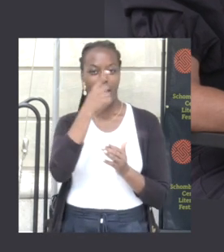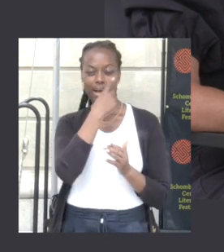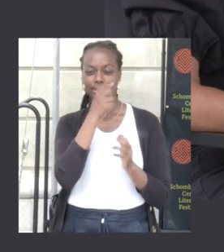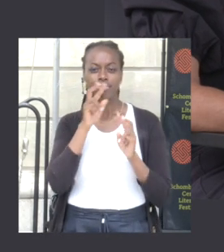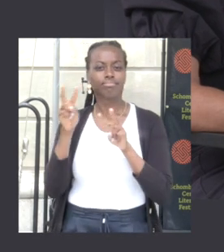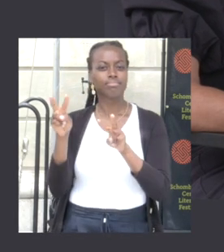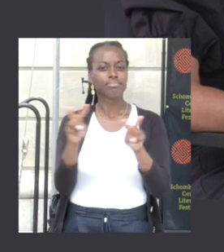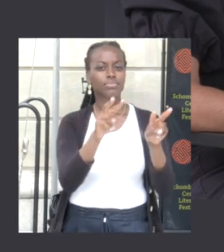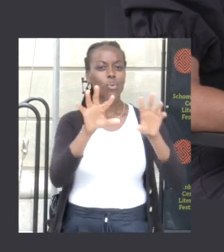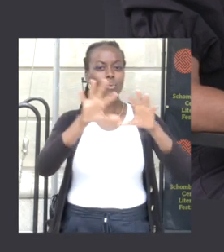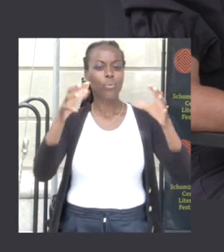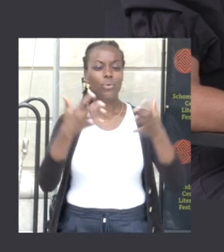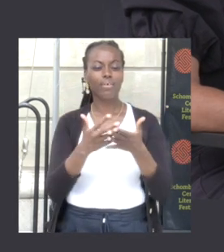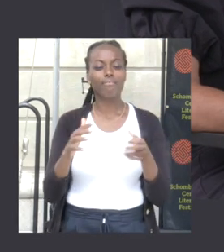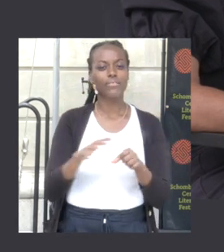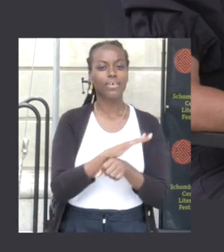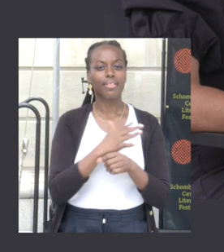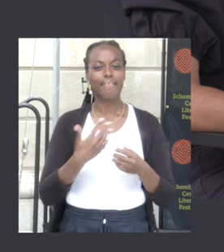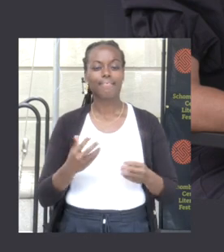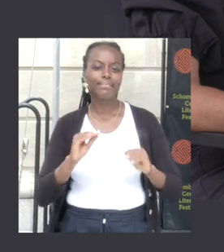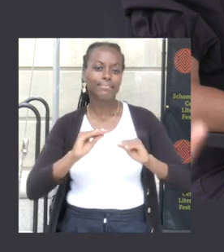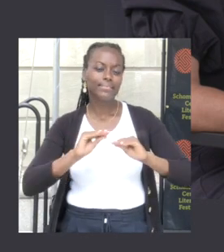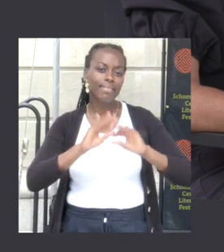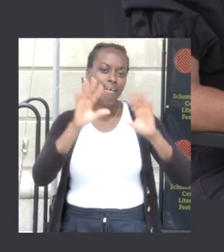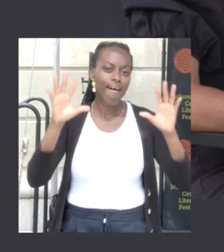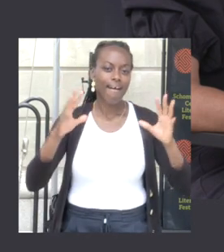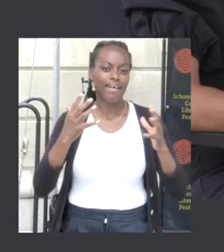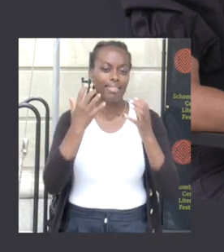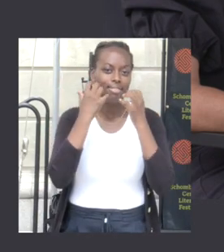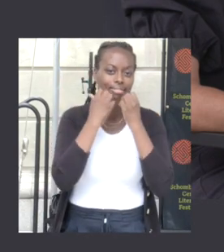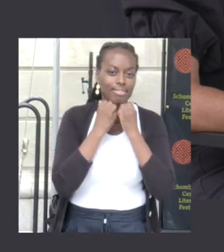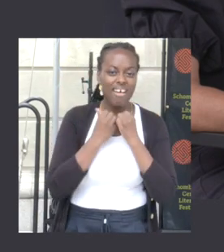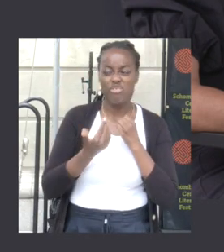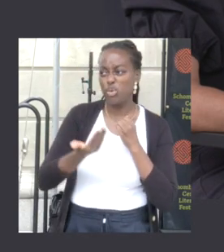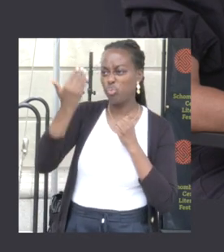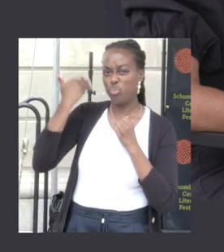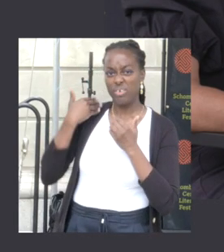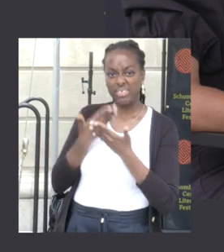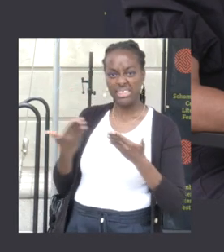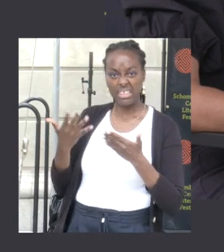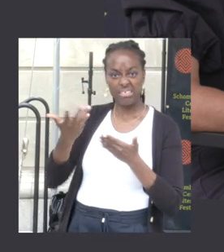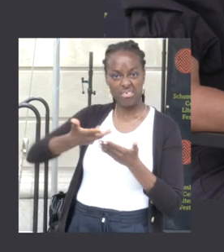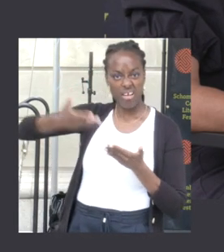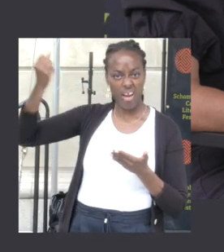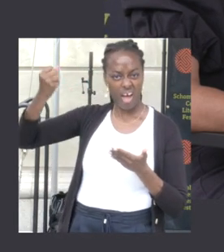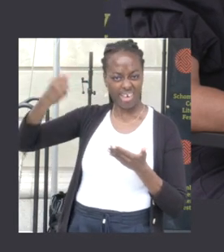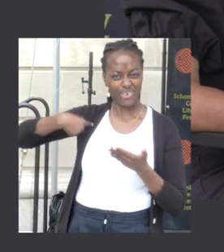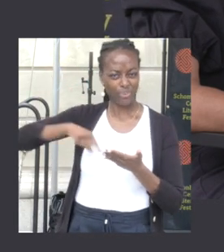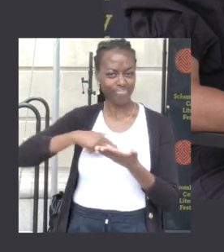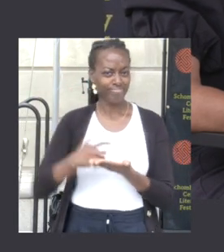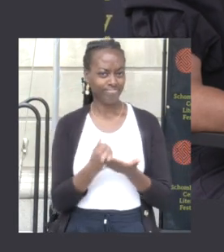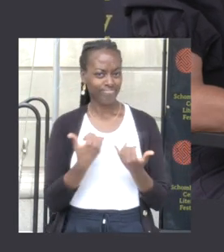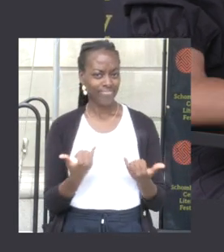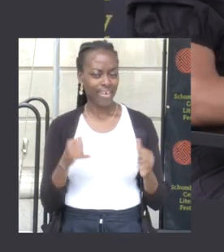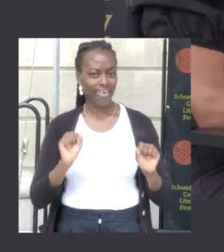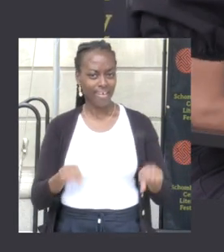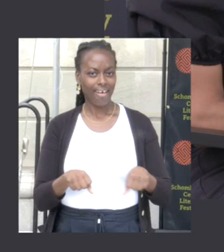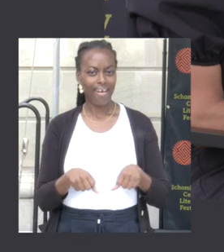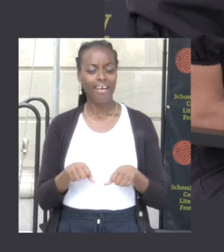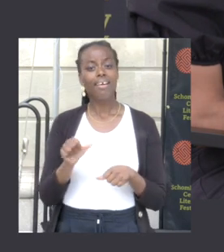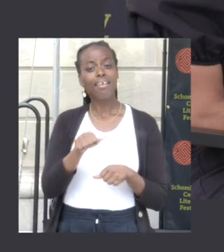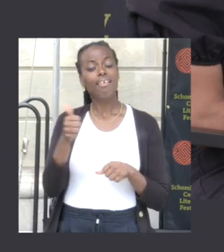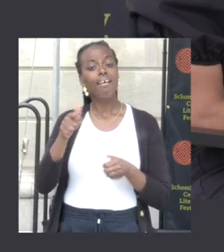of light, love, peace, pleasure, and rewards previously denied. We are grateful for Sarah Ladipo Manyika's